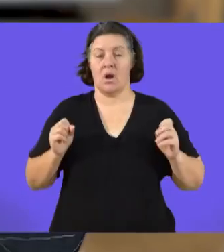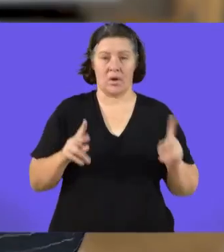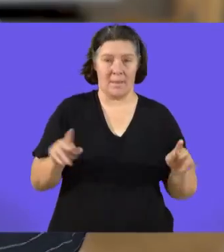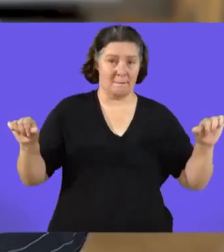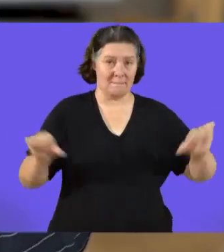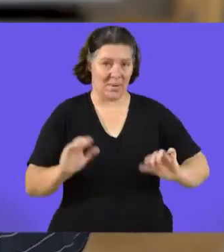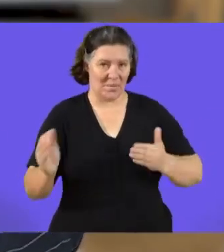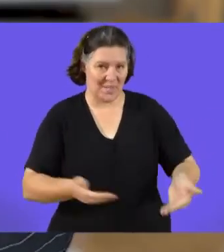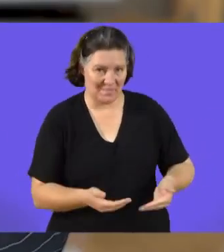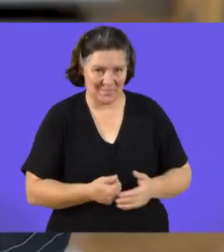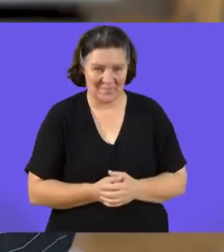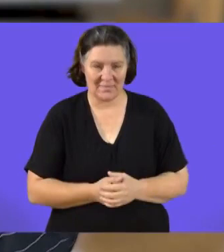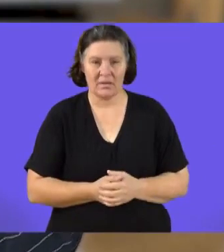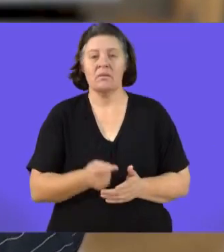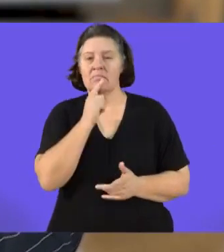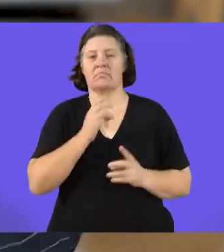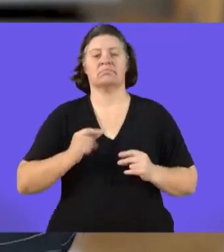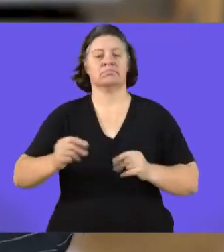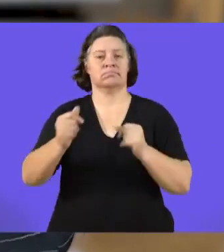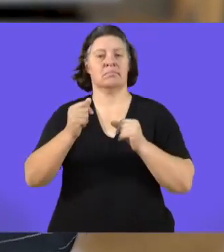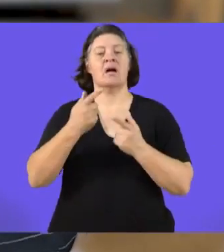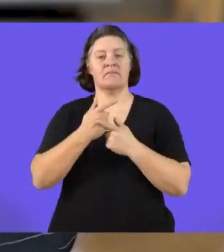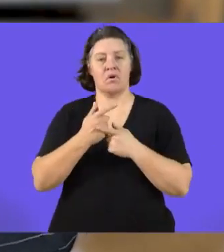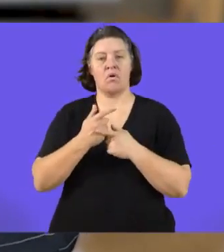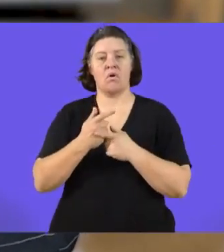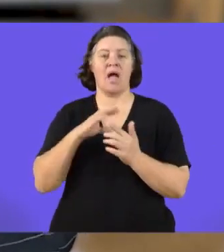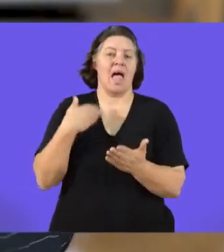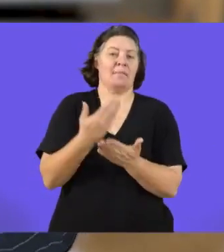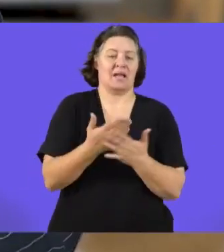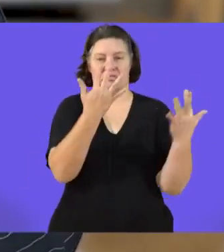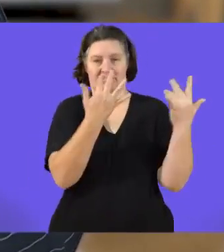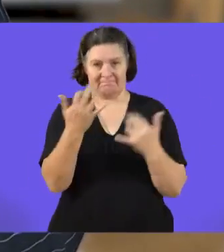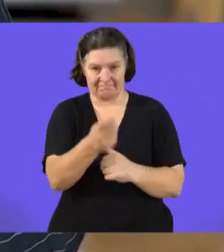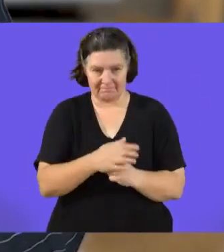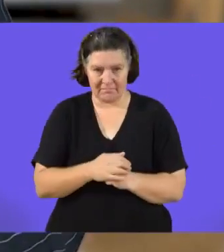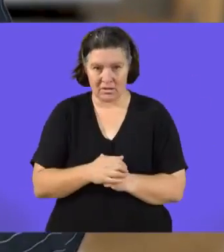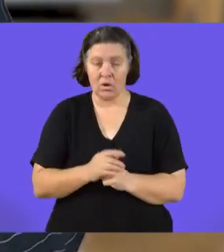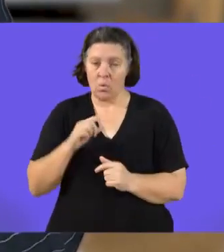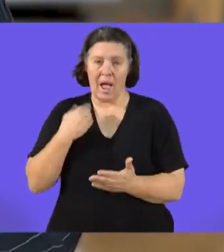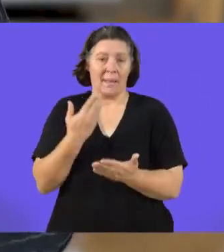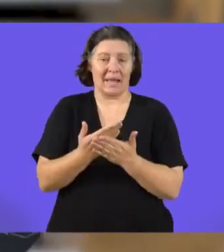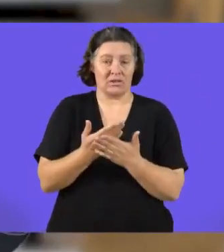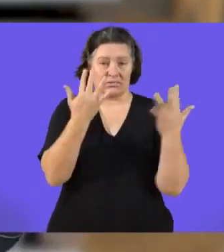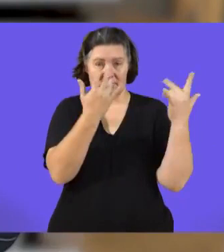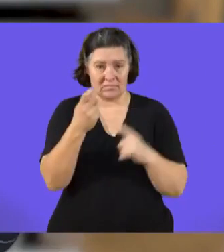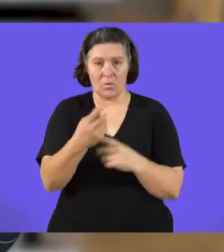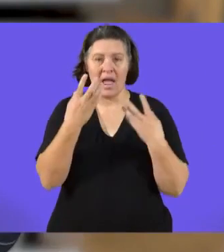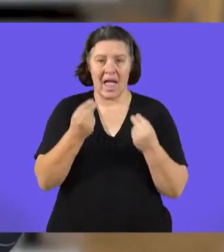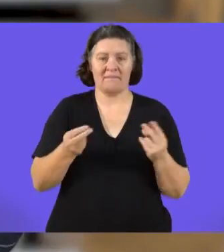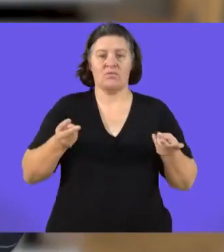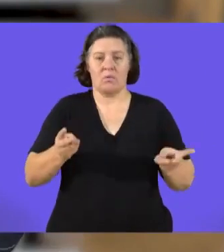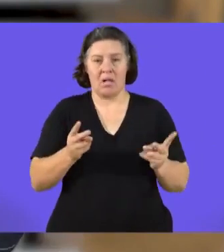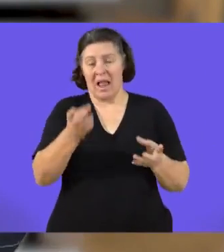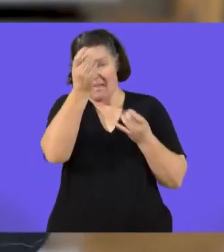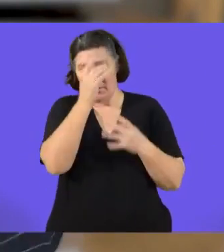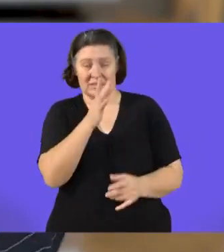All right, guys, welcome back after our break. Let's quickly move on to some application sums. Remember, with application sums, we normally have